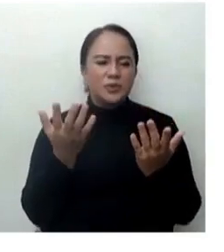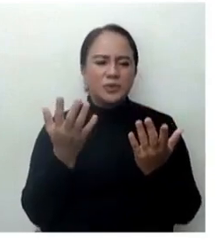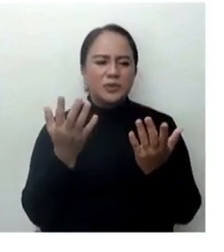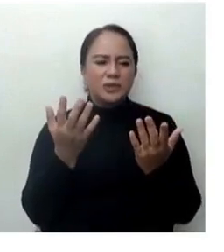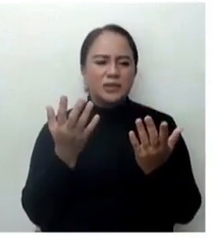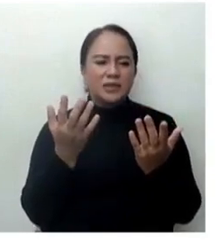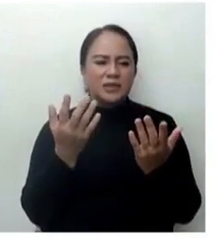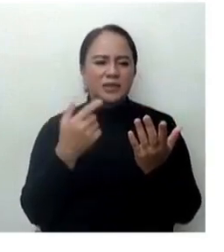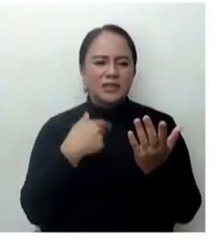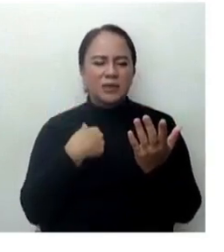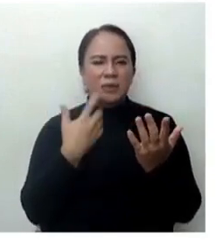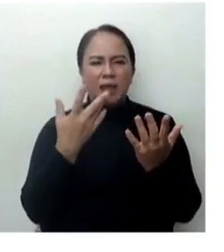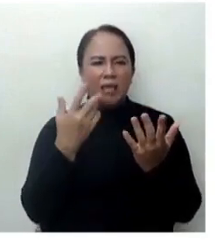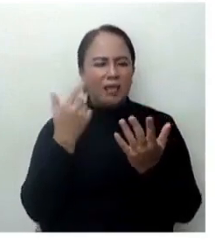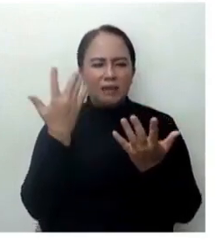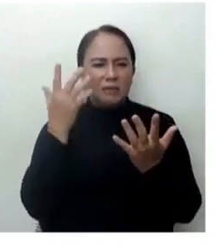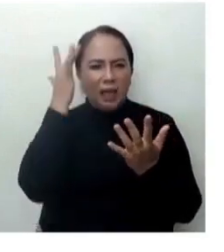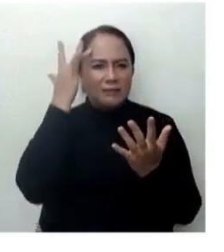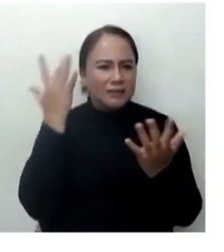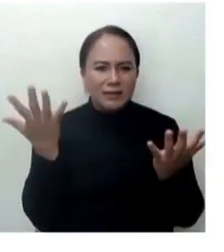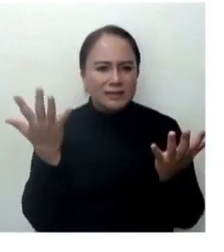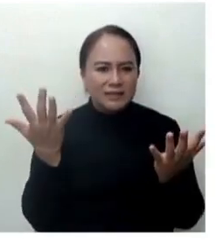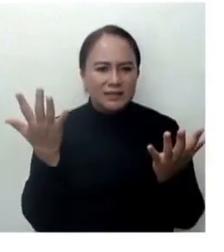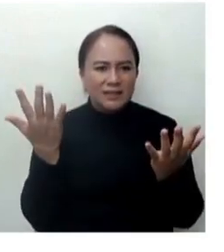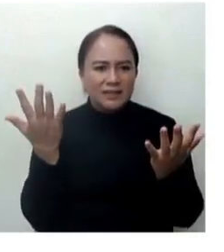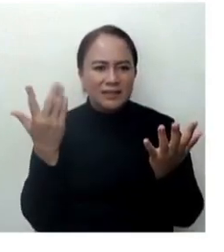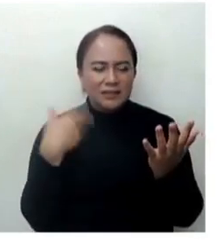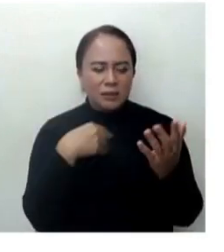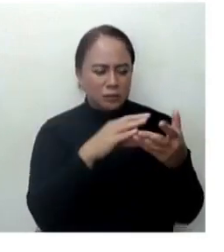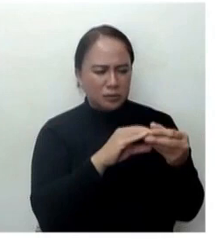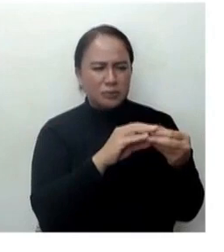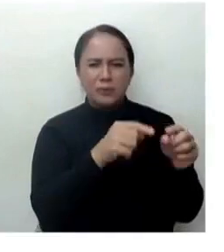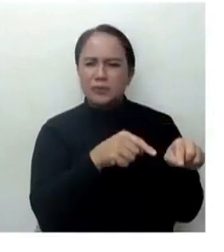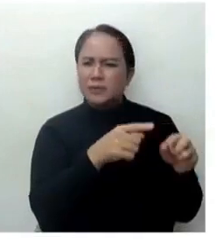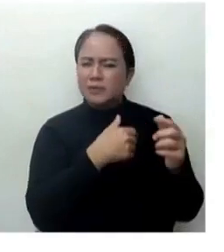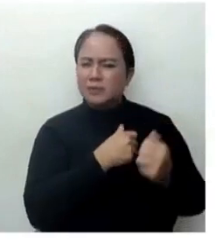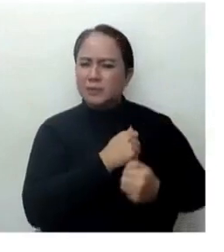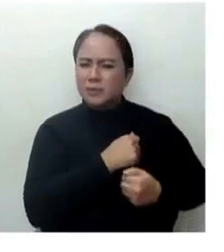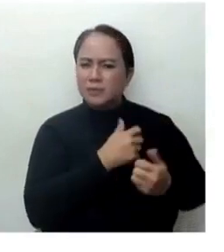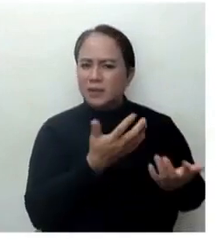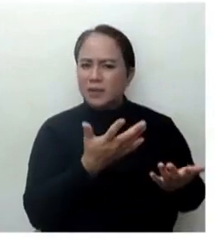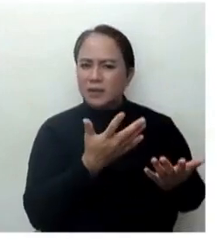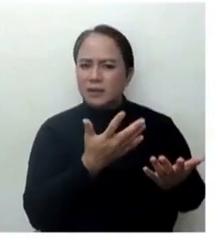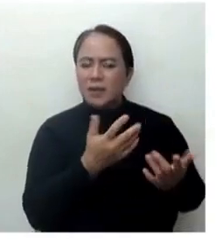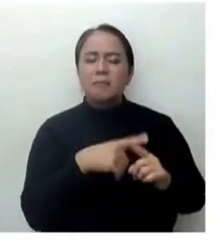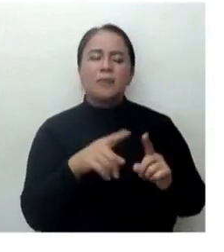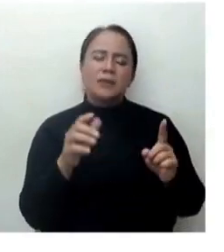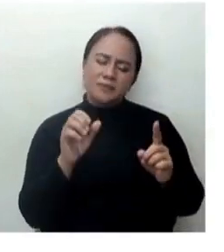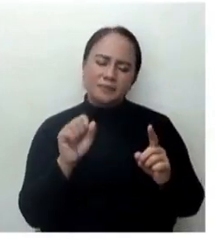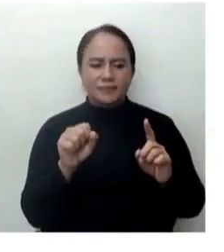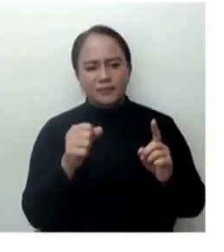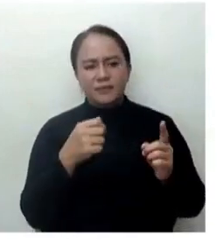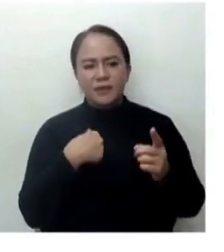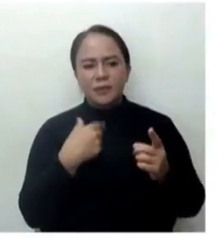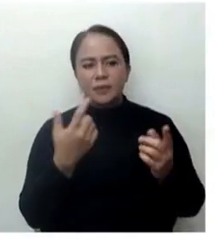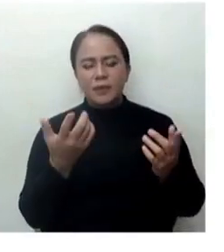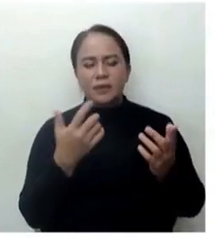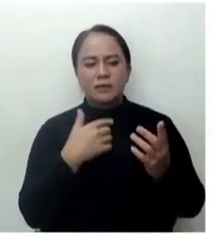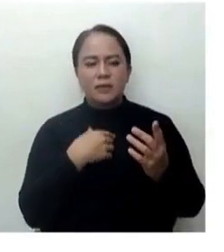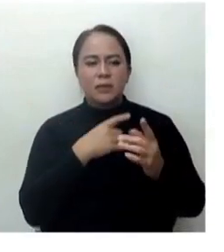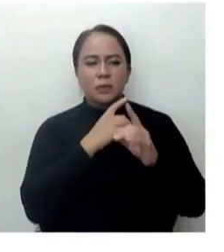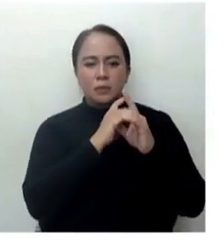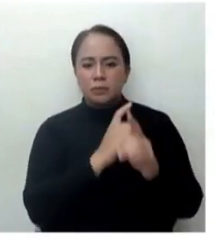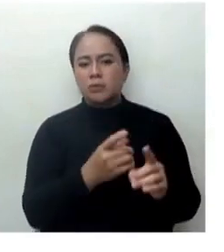It really doesn't make logical sense insofar as the official stand of the armed forces of the Philippines is concerned. But of course, we are prepared to defend